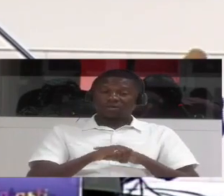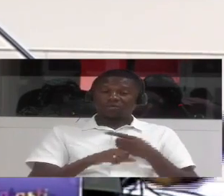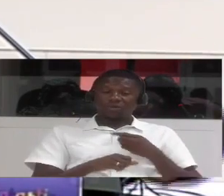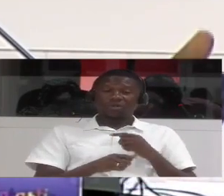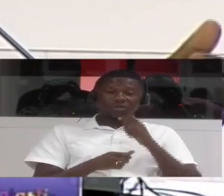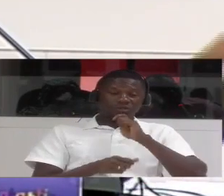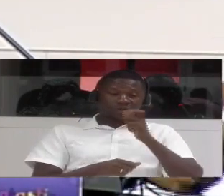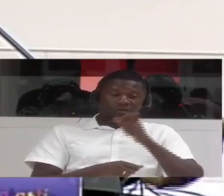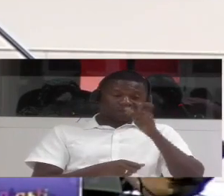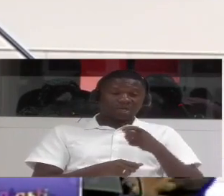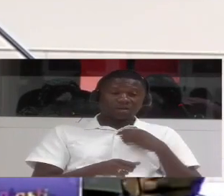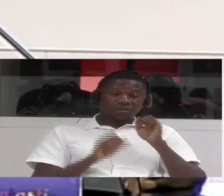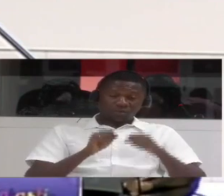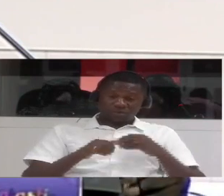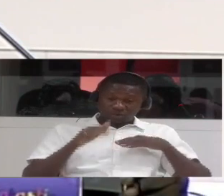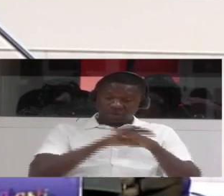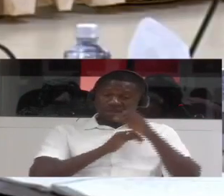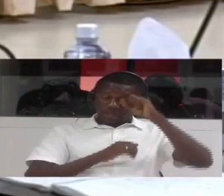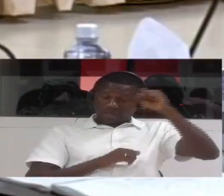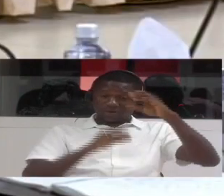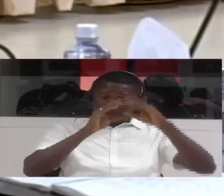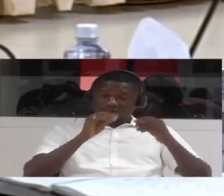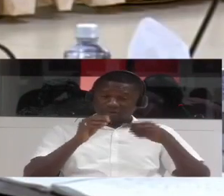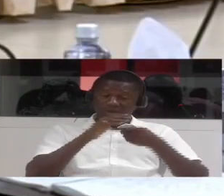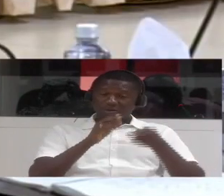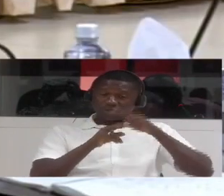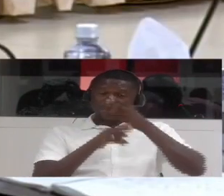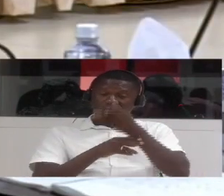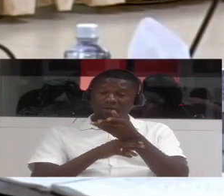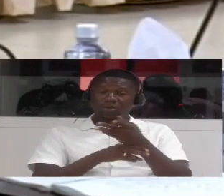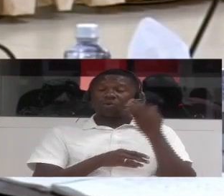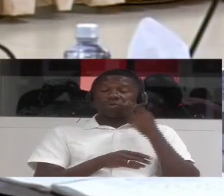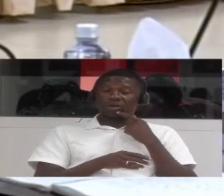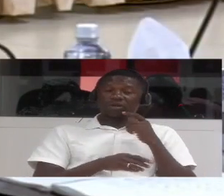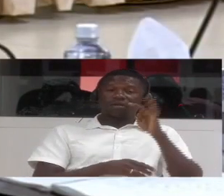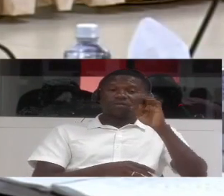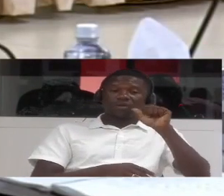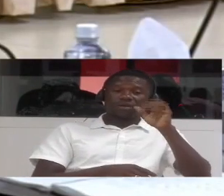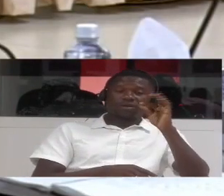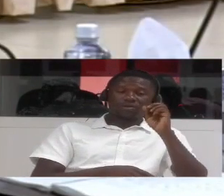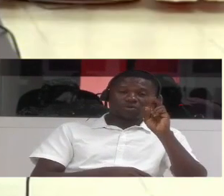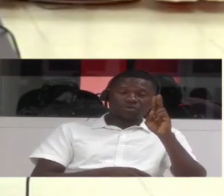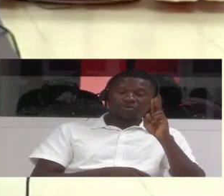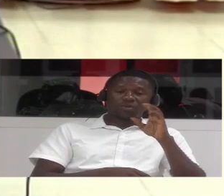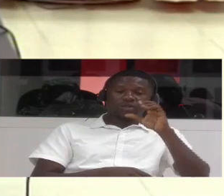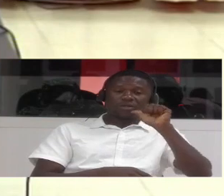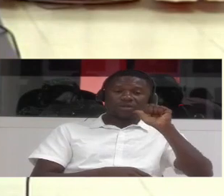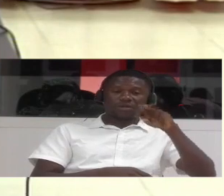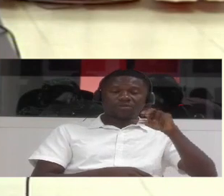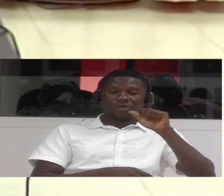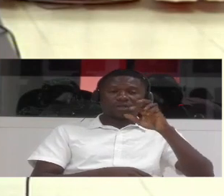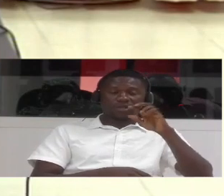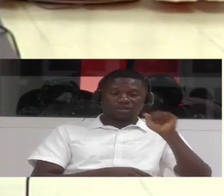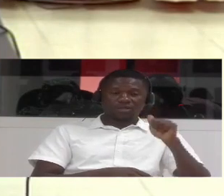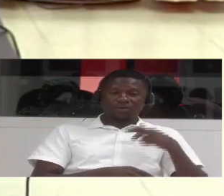access State House and to report from there was when Fadu Camara was appointed the Director of Press and Public Relations.